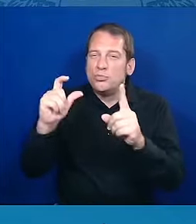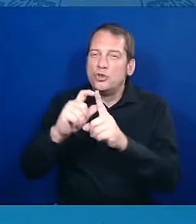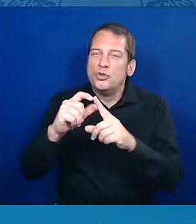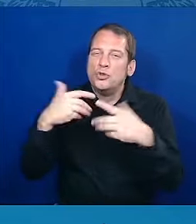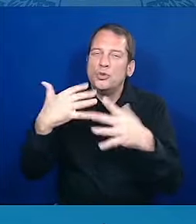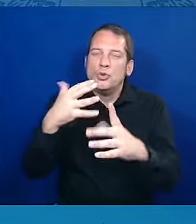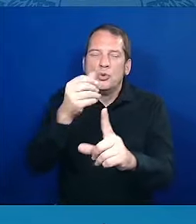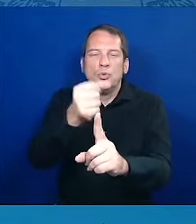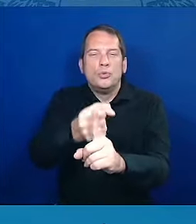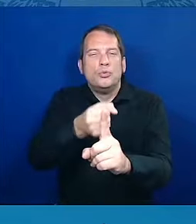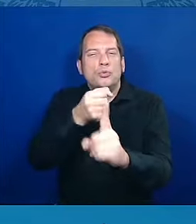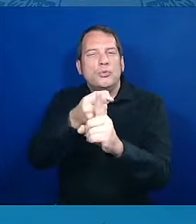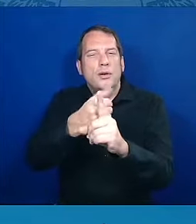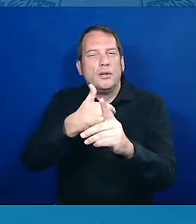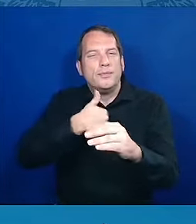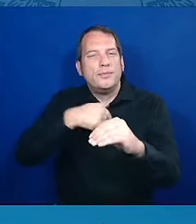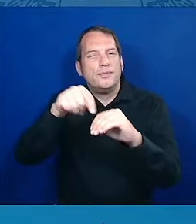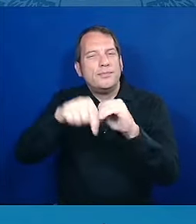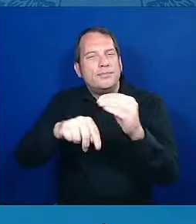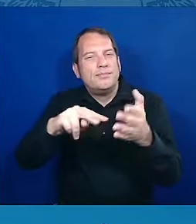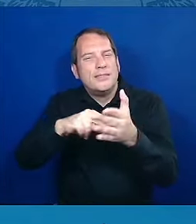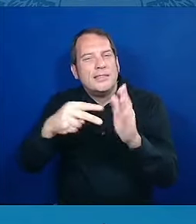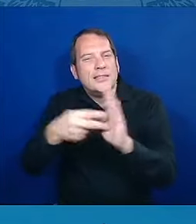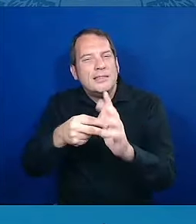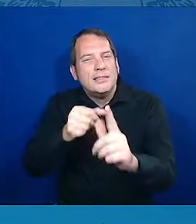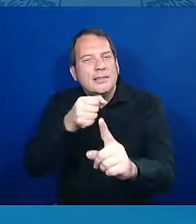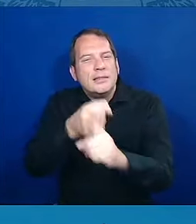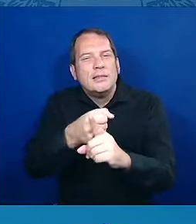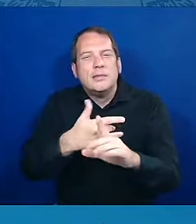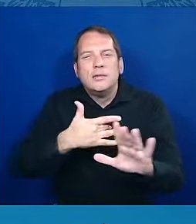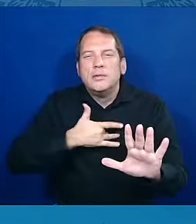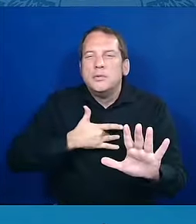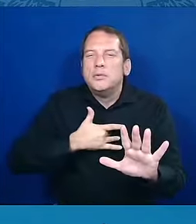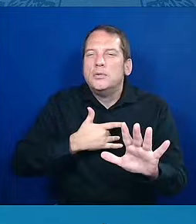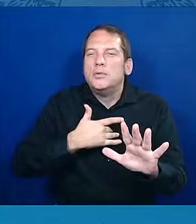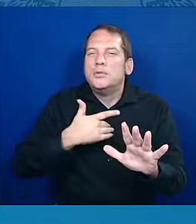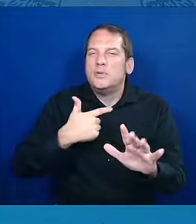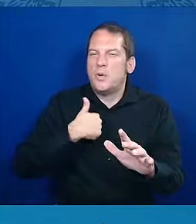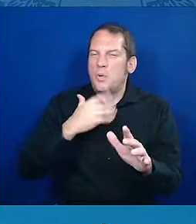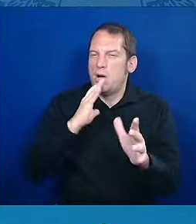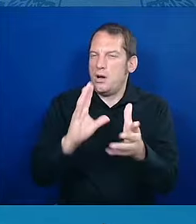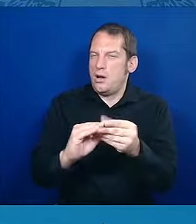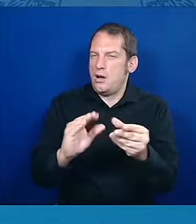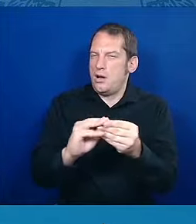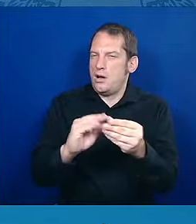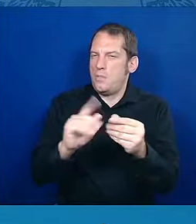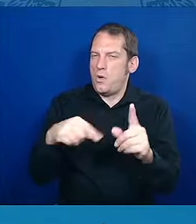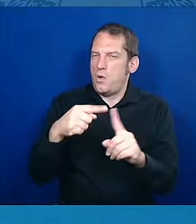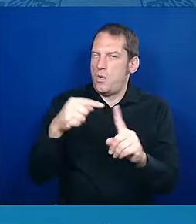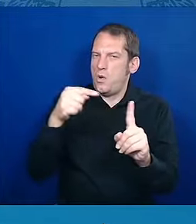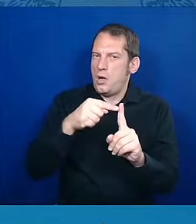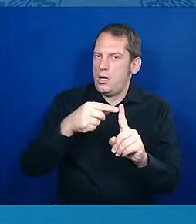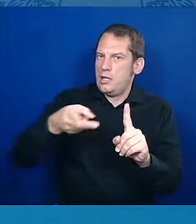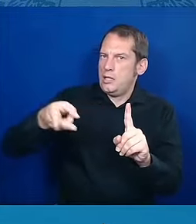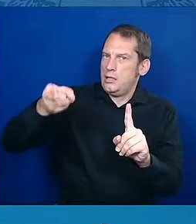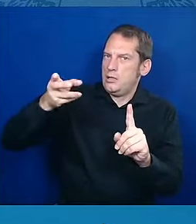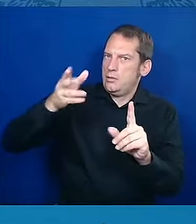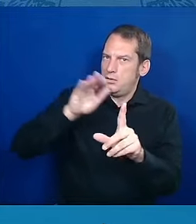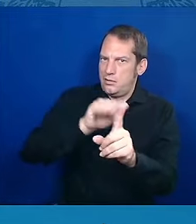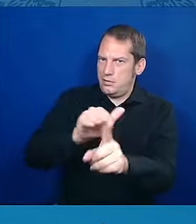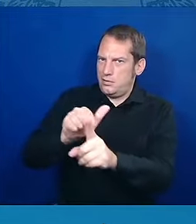of reminding people of history, teaching America's true history. He thinks and